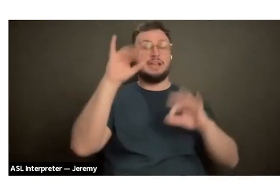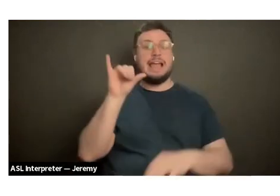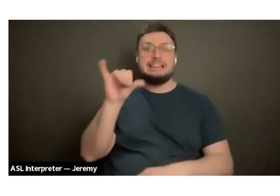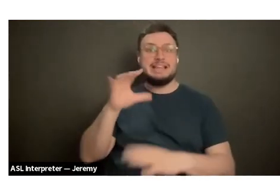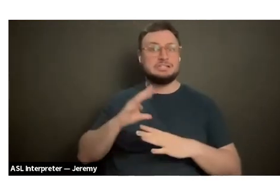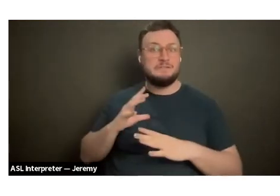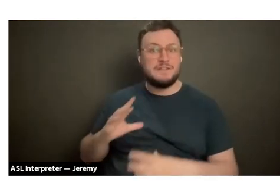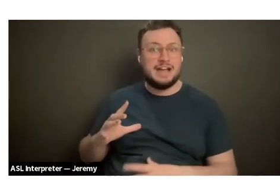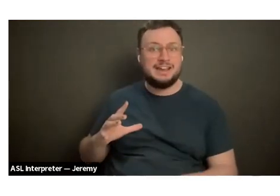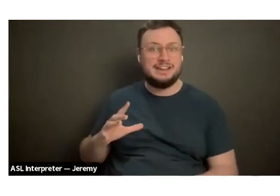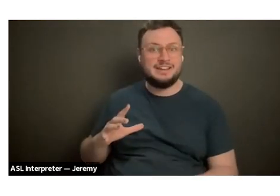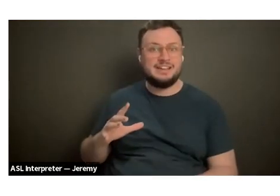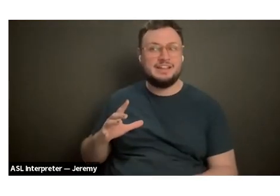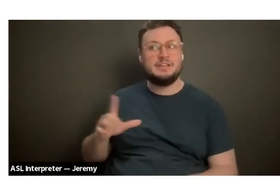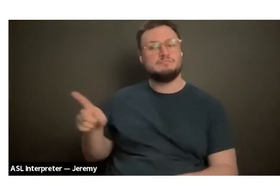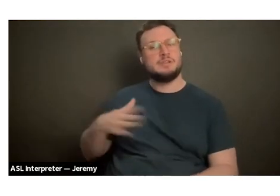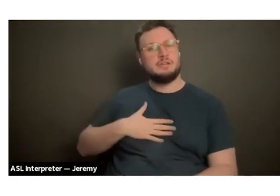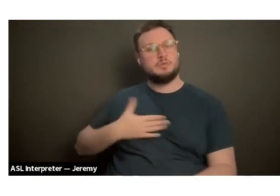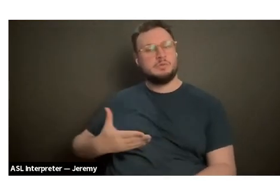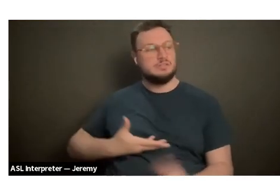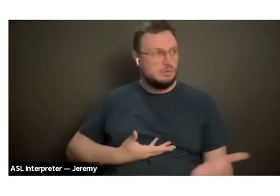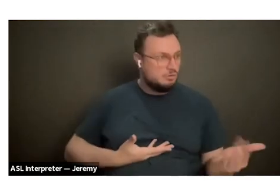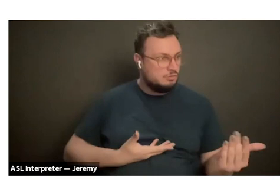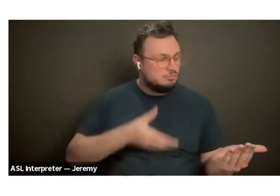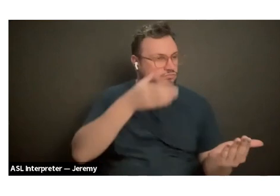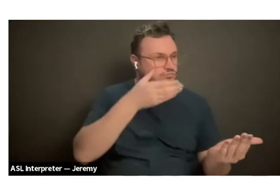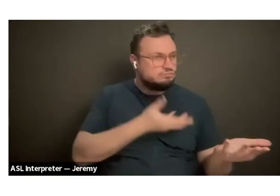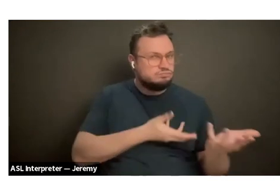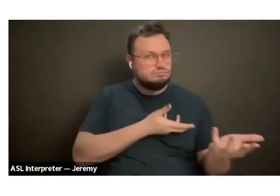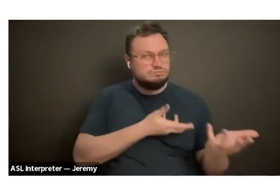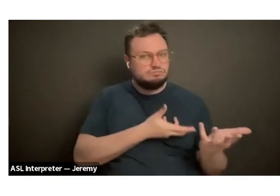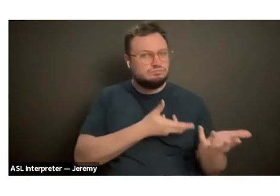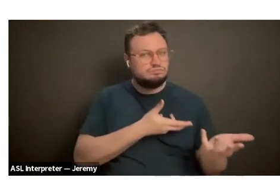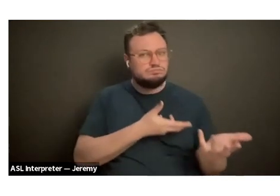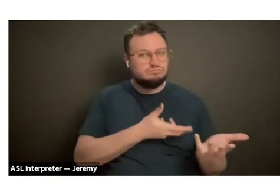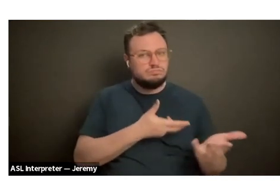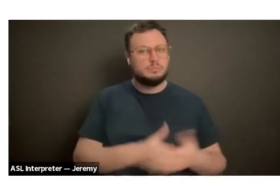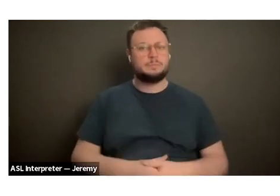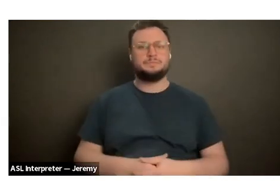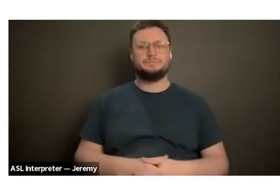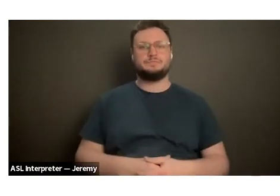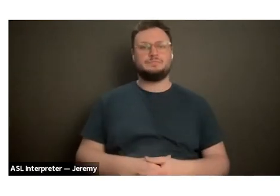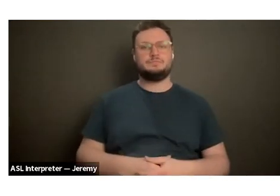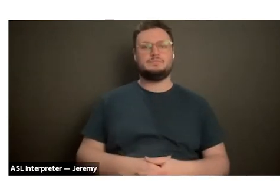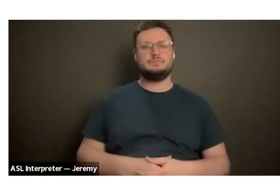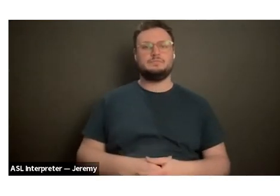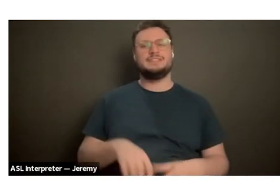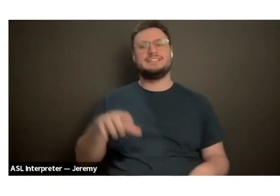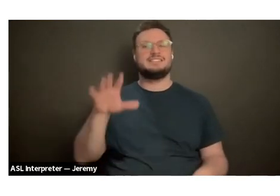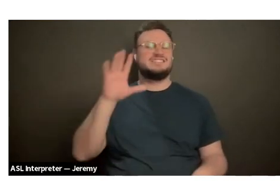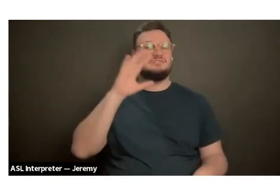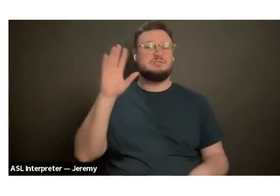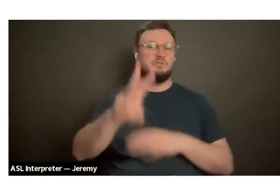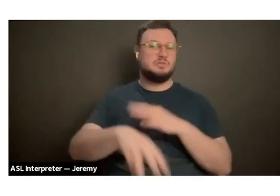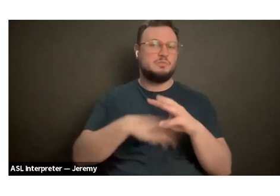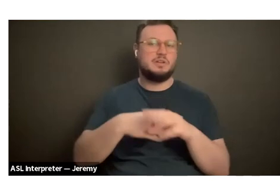always about progression over perfection. And often in today's hyper-connected social media, toxic world is so quick